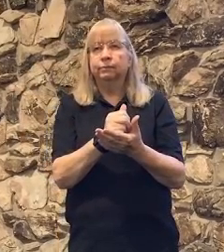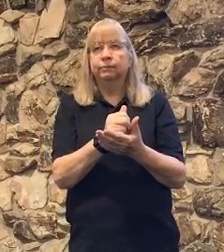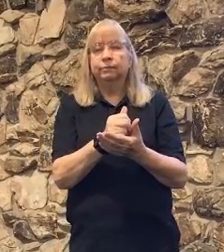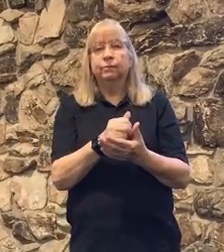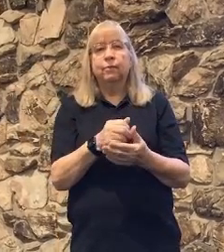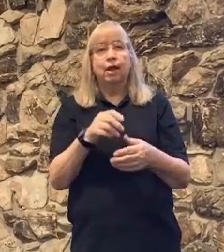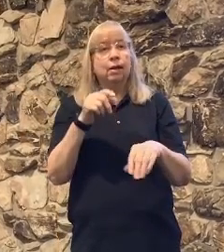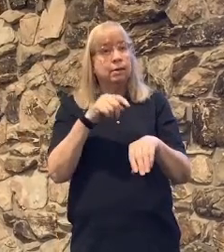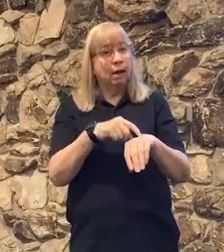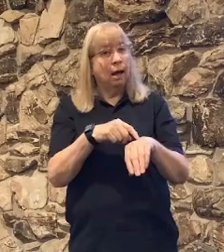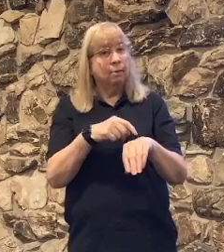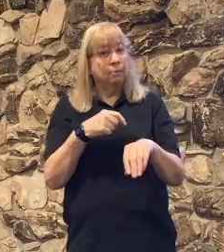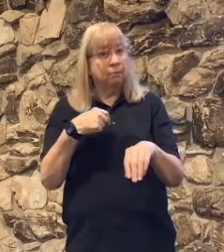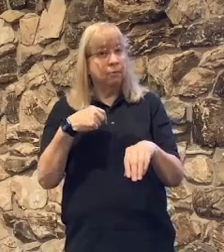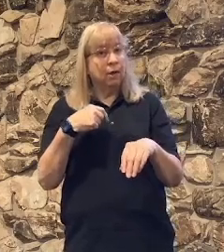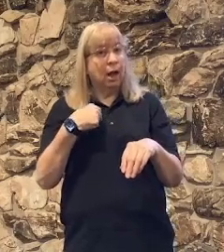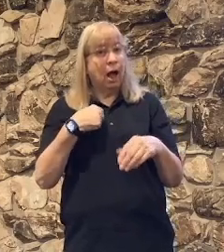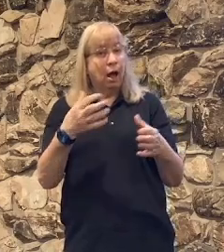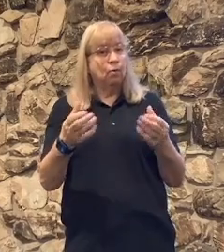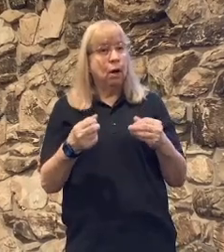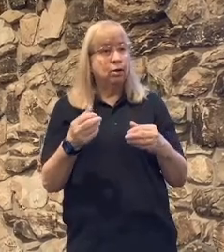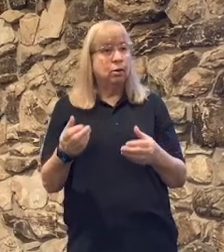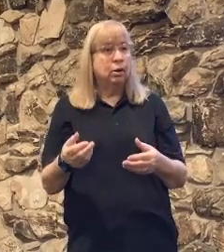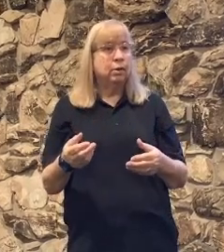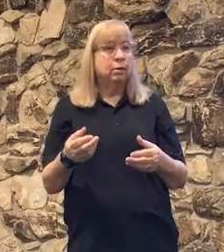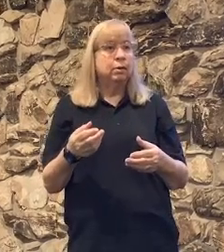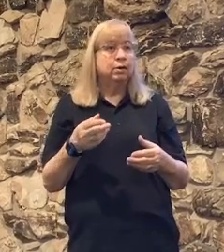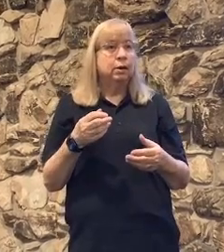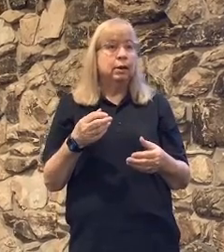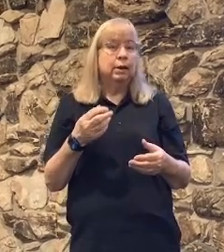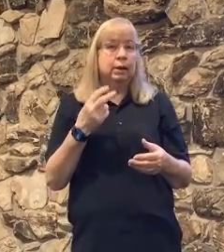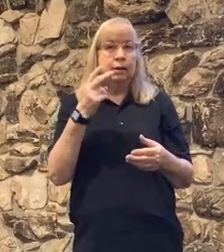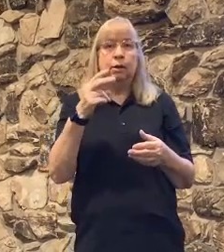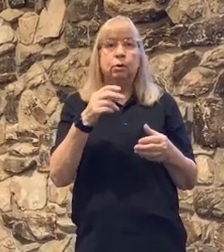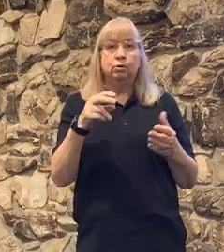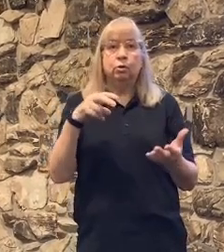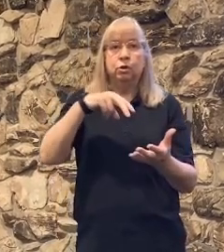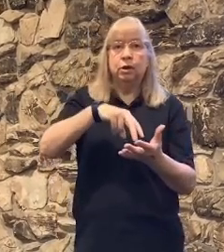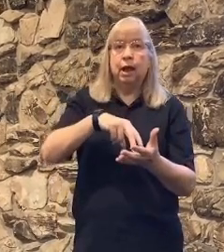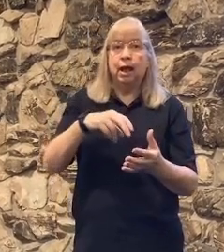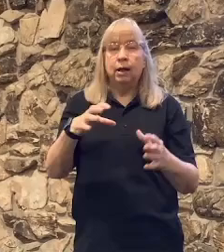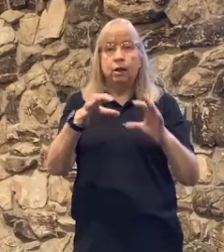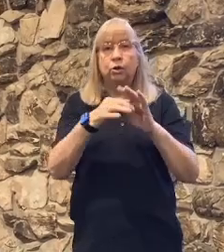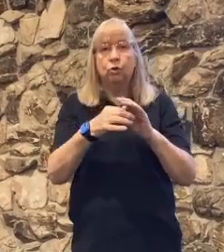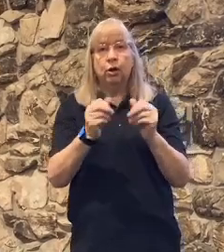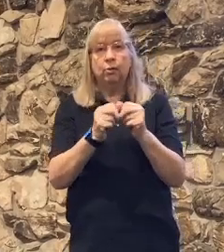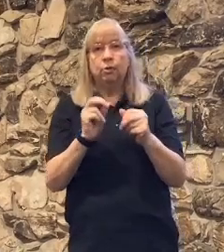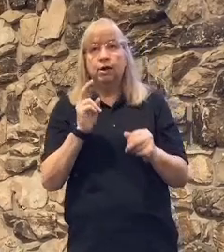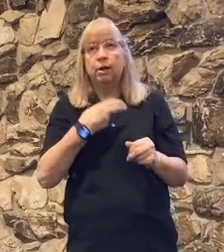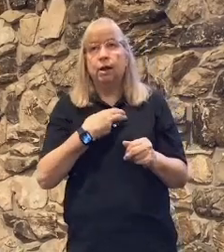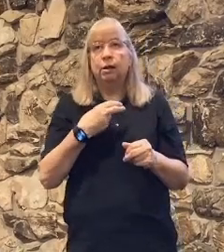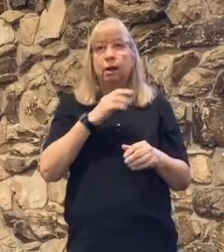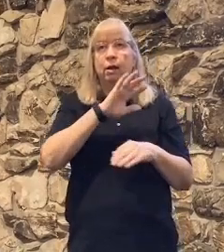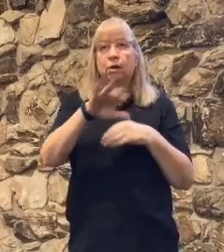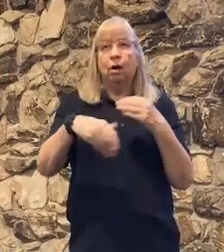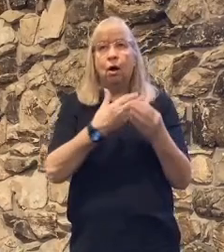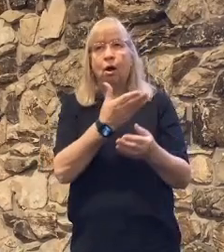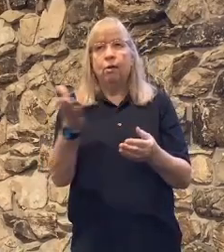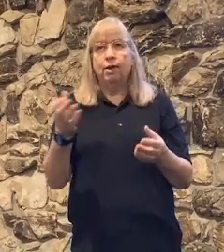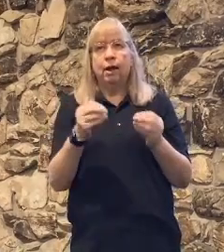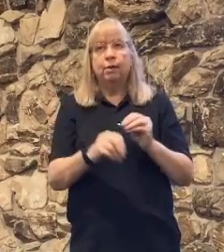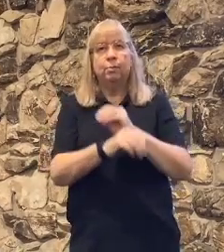At this time, I would like to invite you to stand if you are able and join with us in All Things Bright and Beautiful.